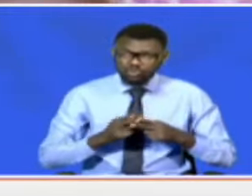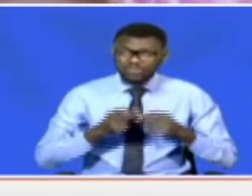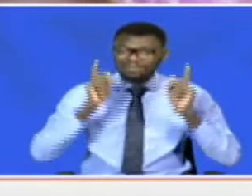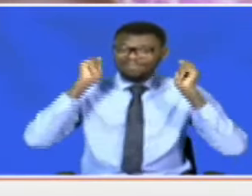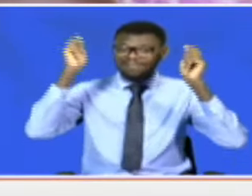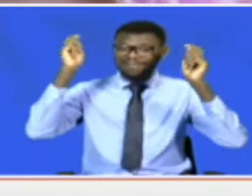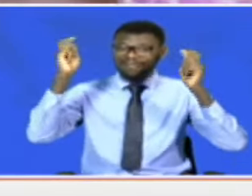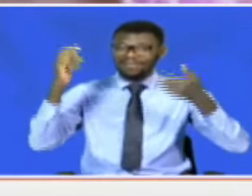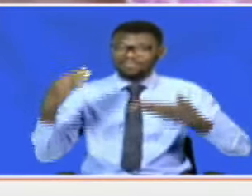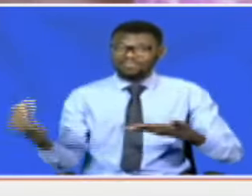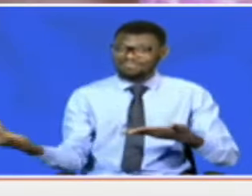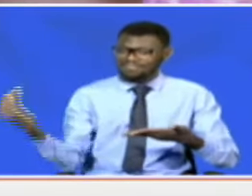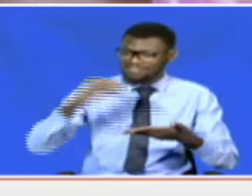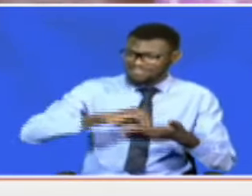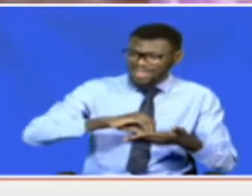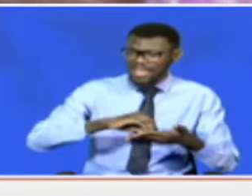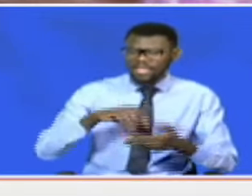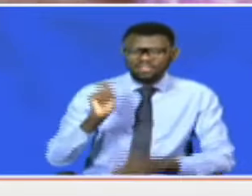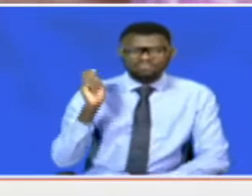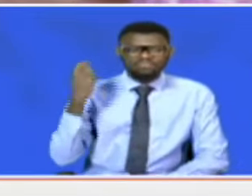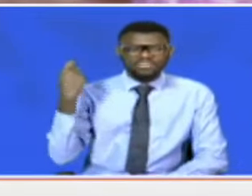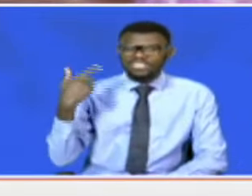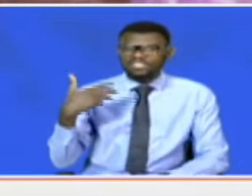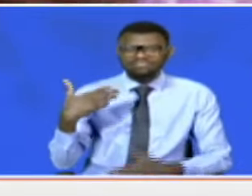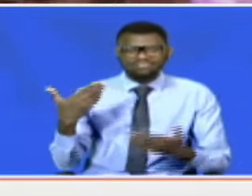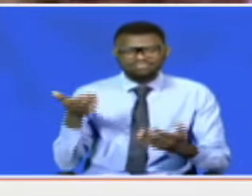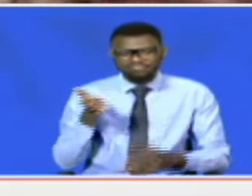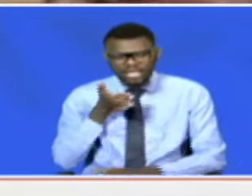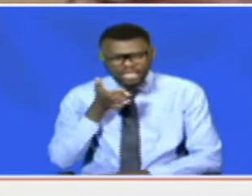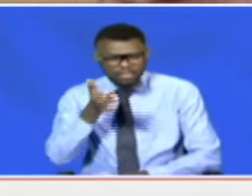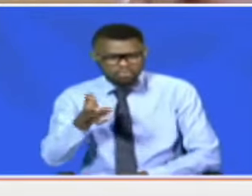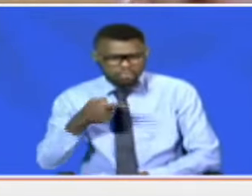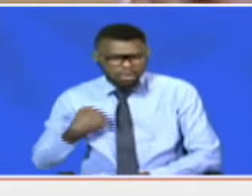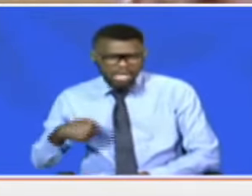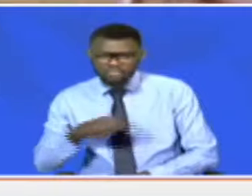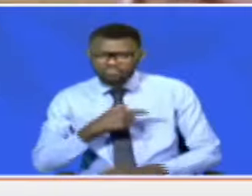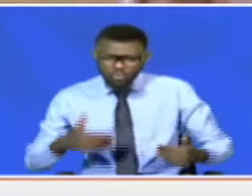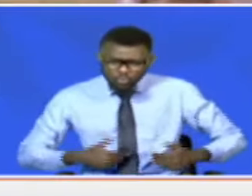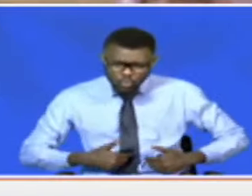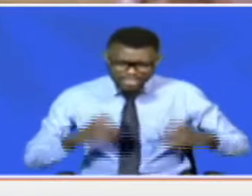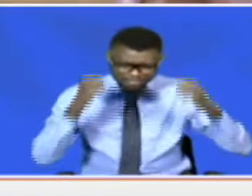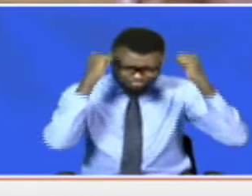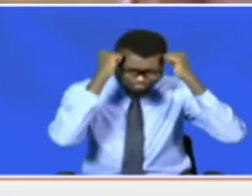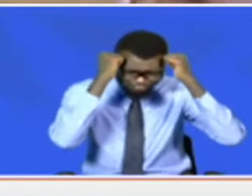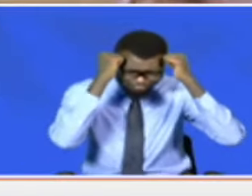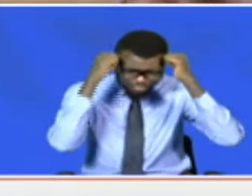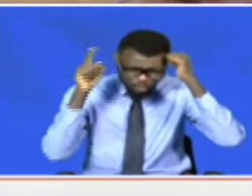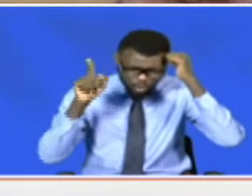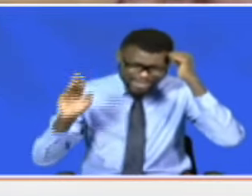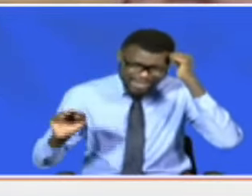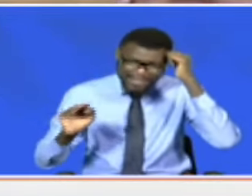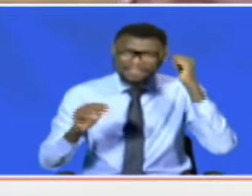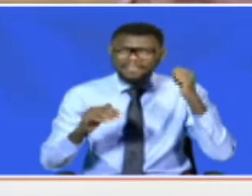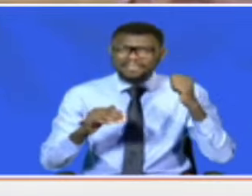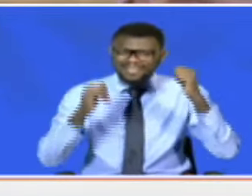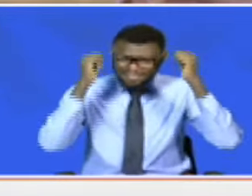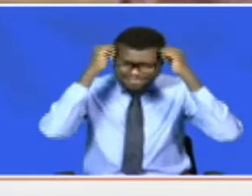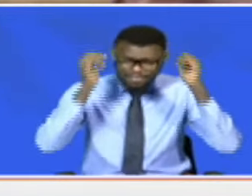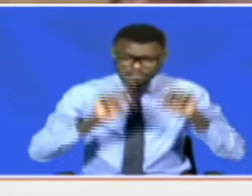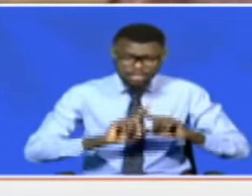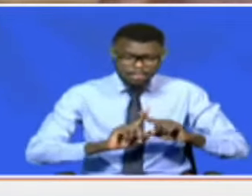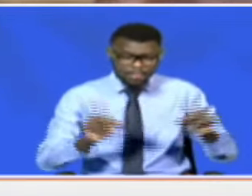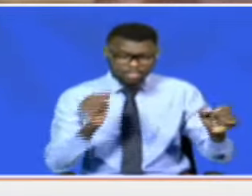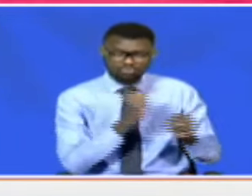the young generation wenye wametumia 1 million kusoma lakini hawajawahi andikwa na taifa lao la Kenya. So